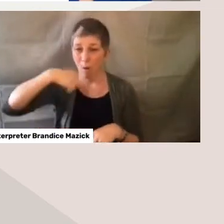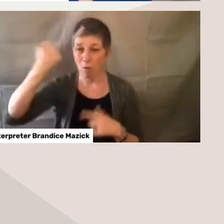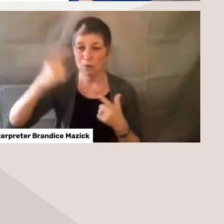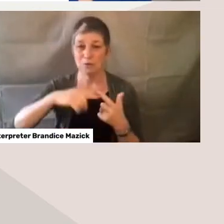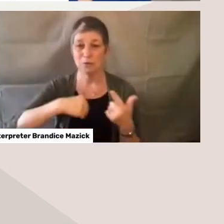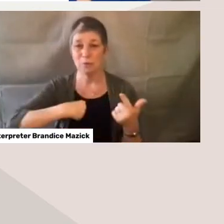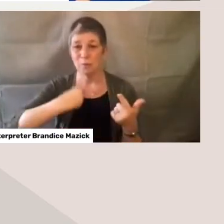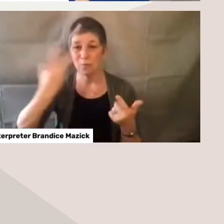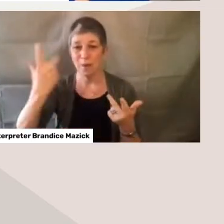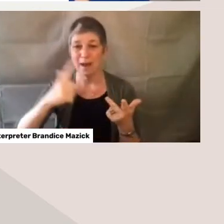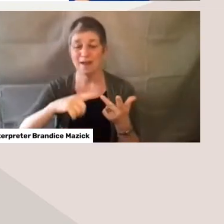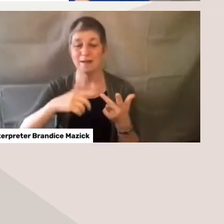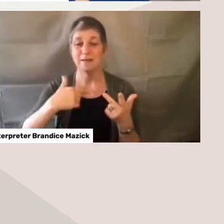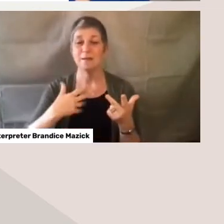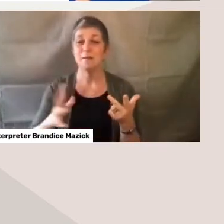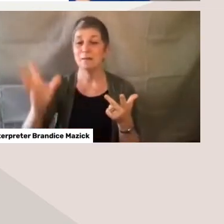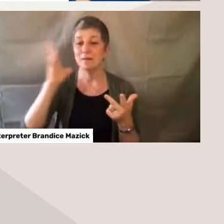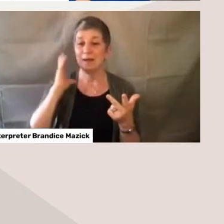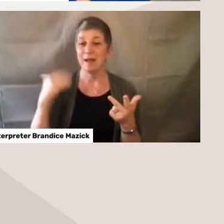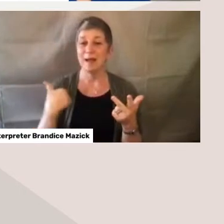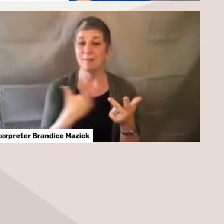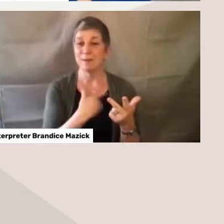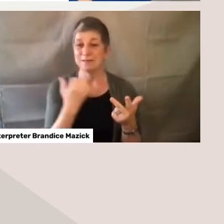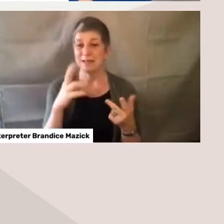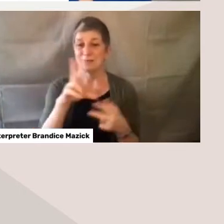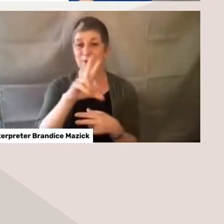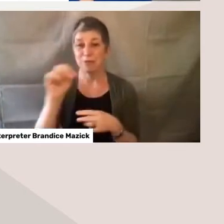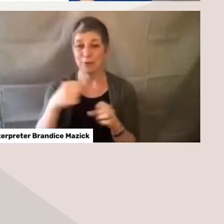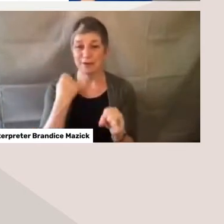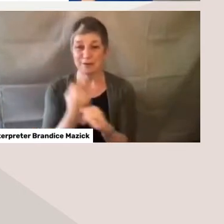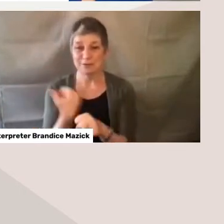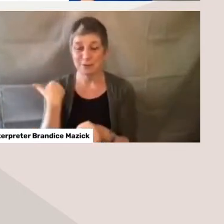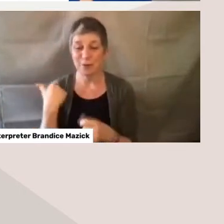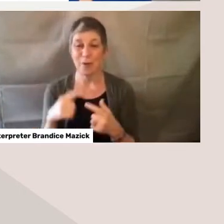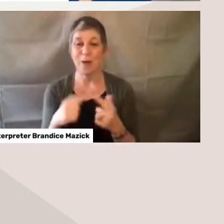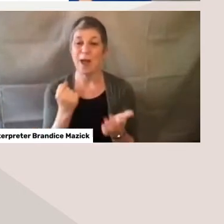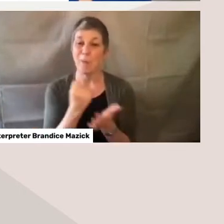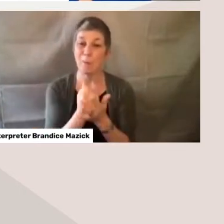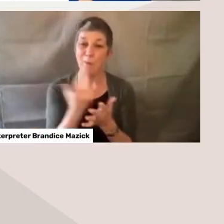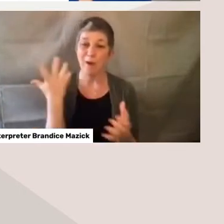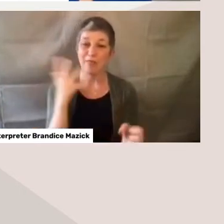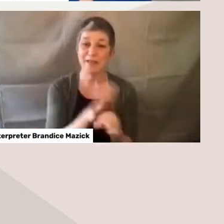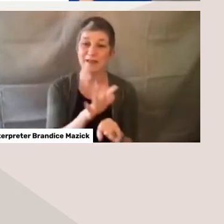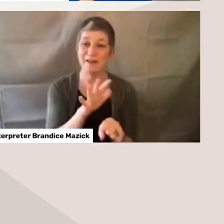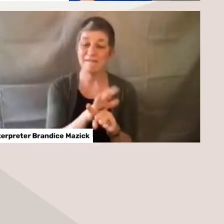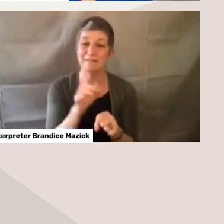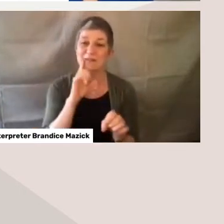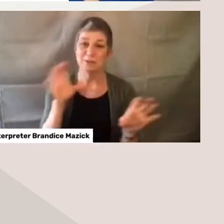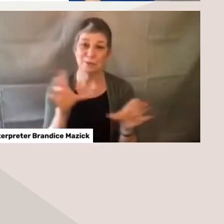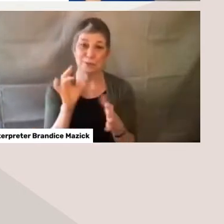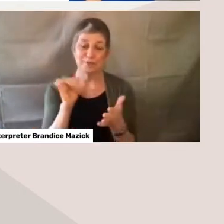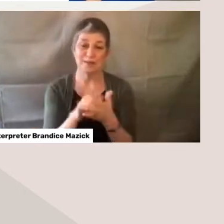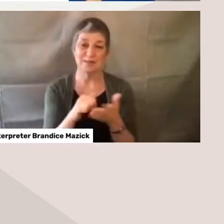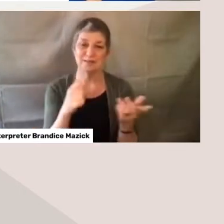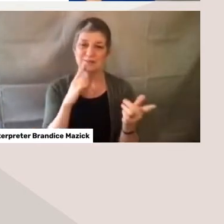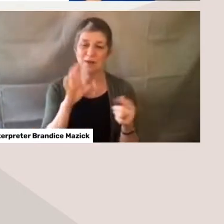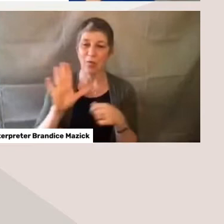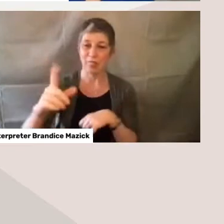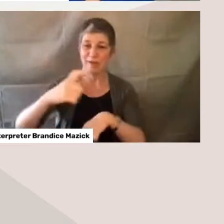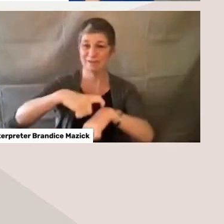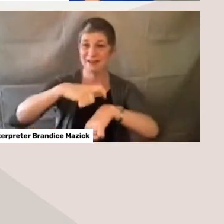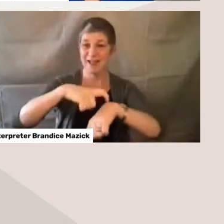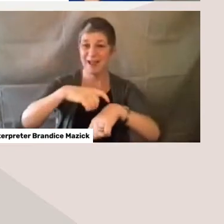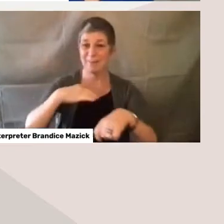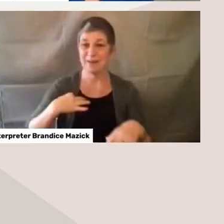white, had breast cancer 30 years ago, and are wealthy enough to be able to do this on their own time and